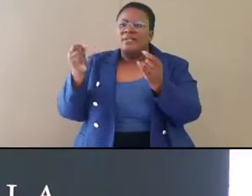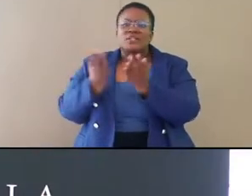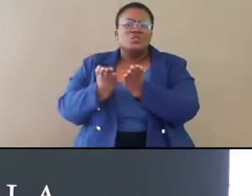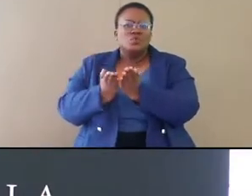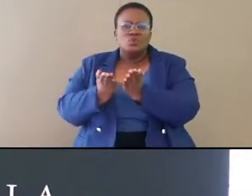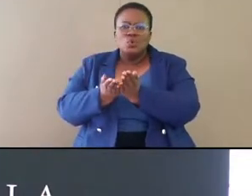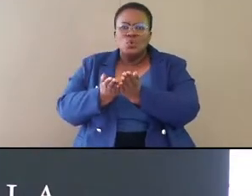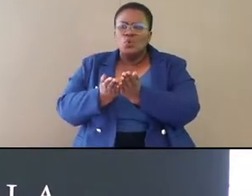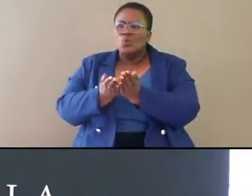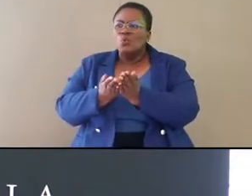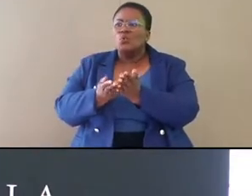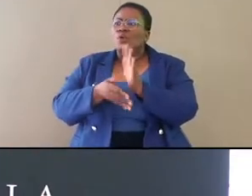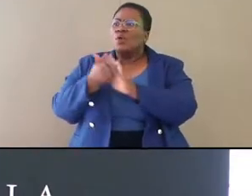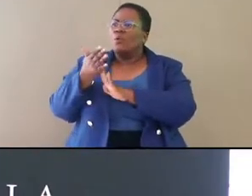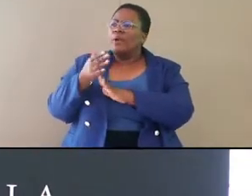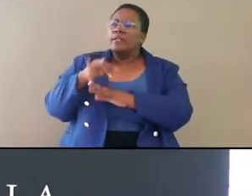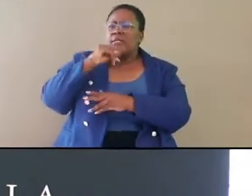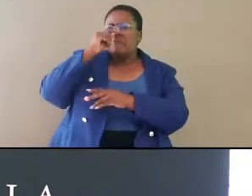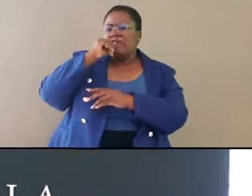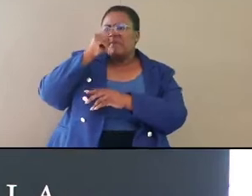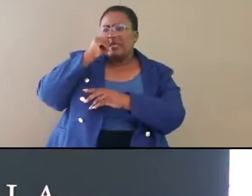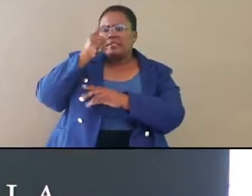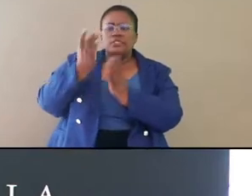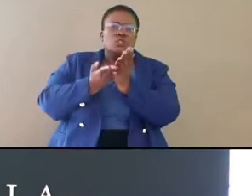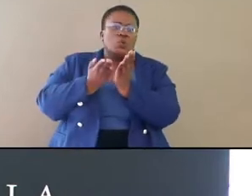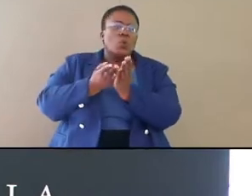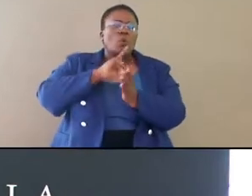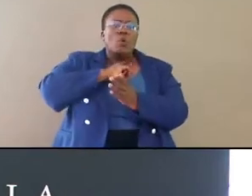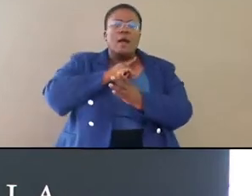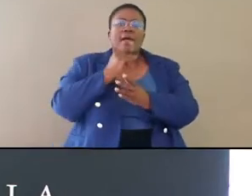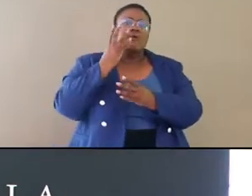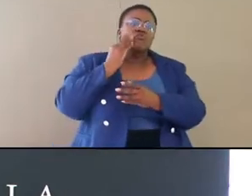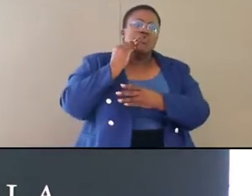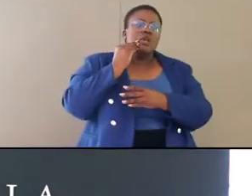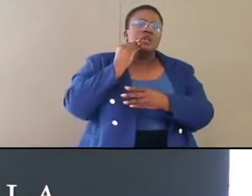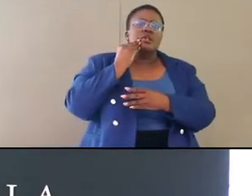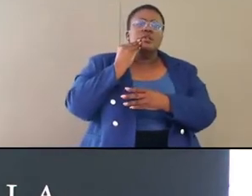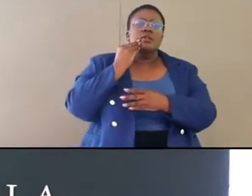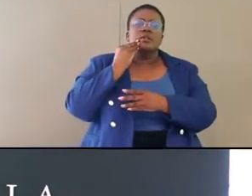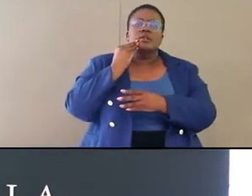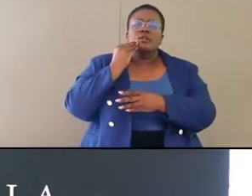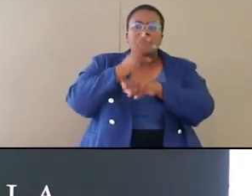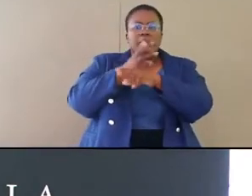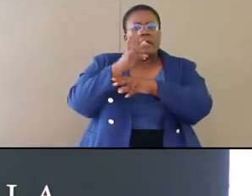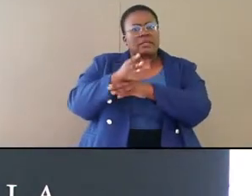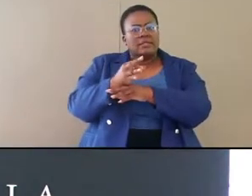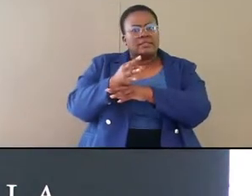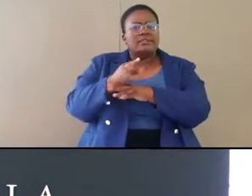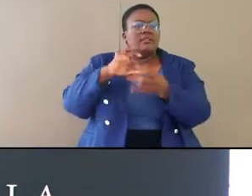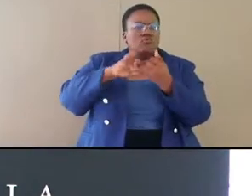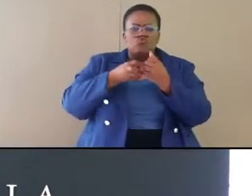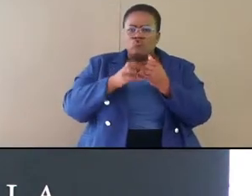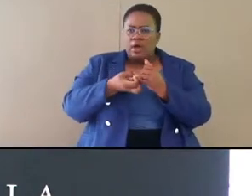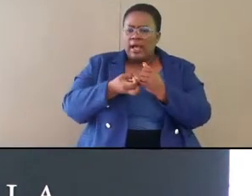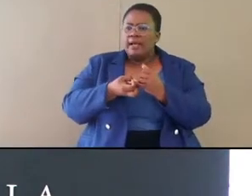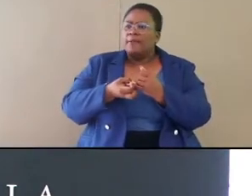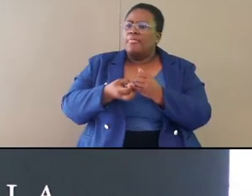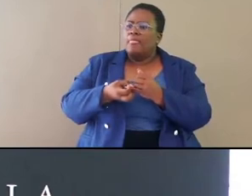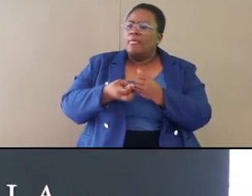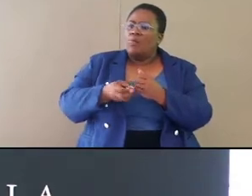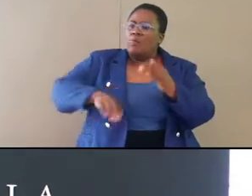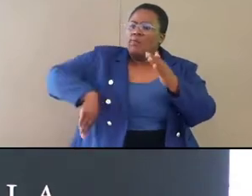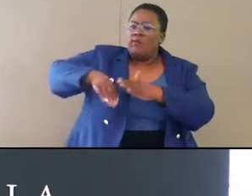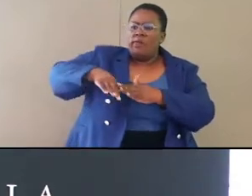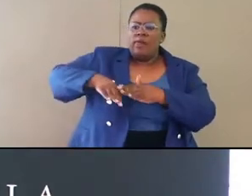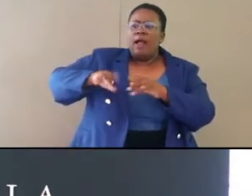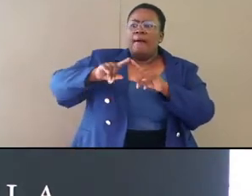went to some fancy school because my grandparents could try and put something together. He played cricket but he never